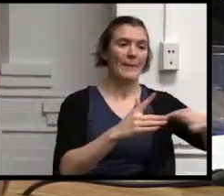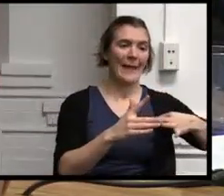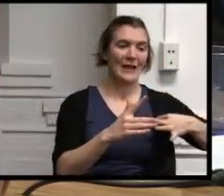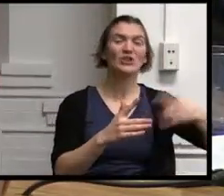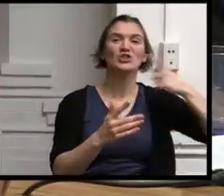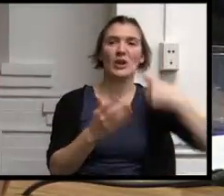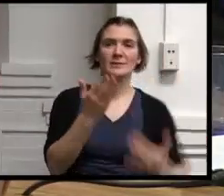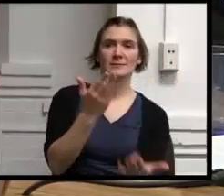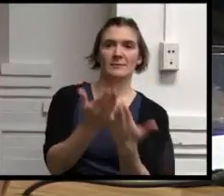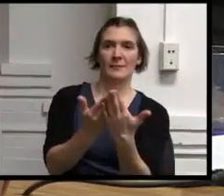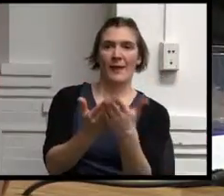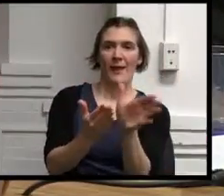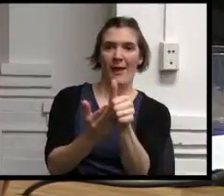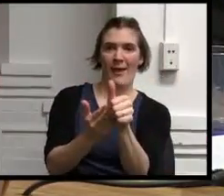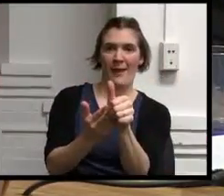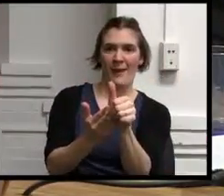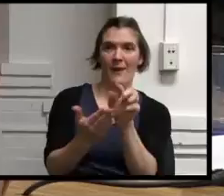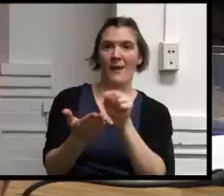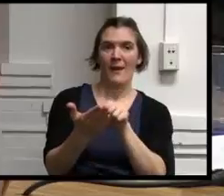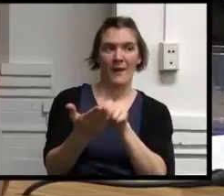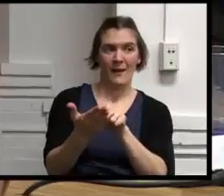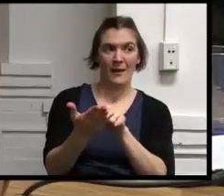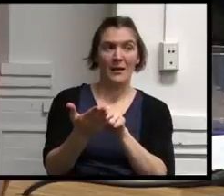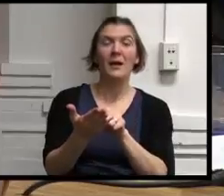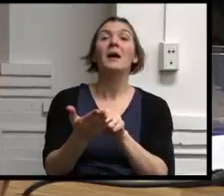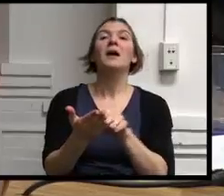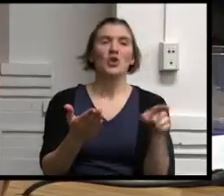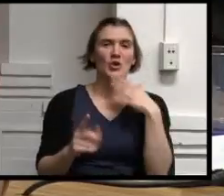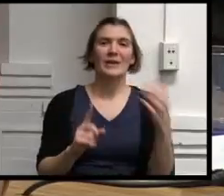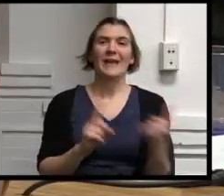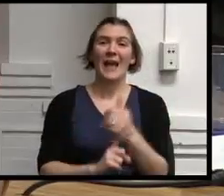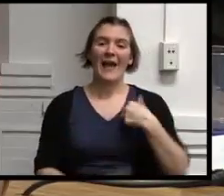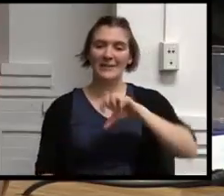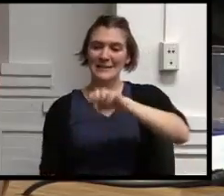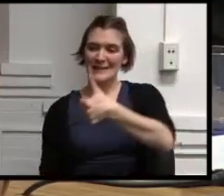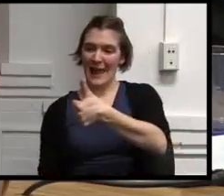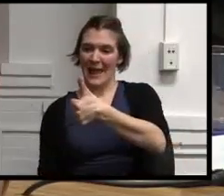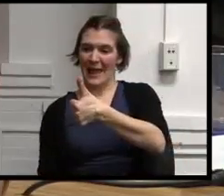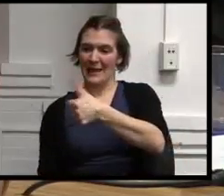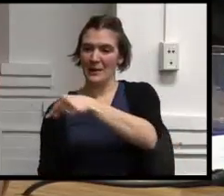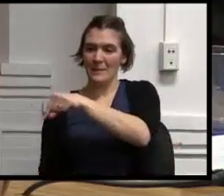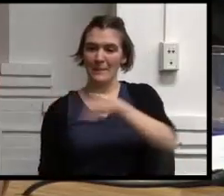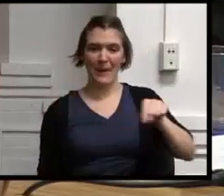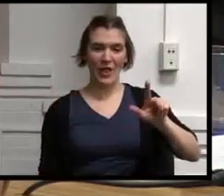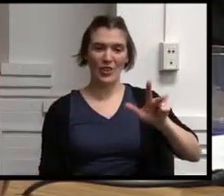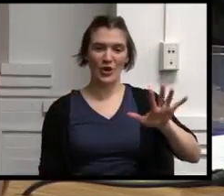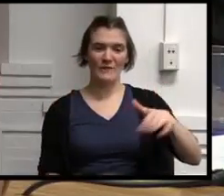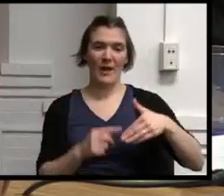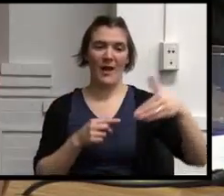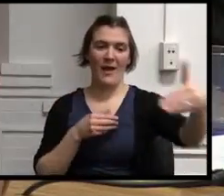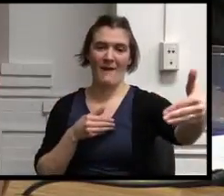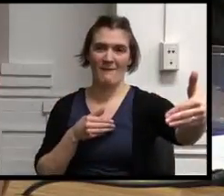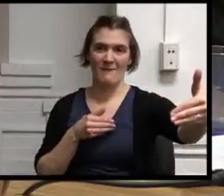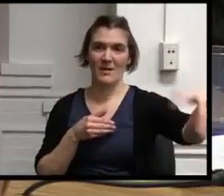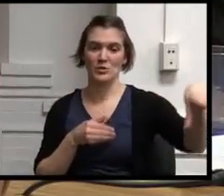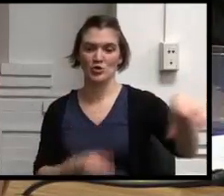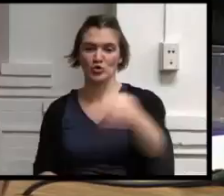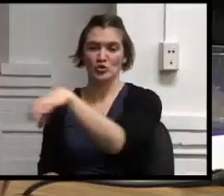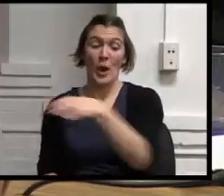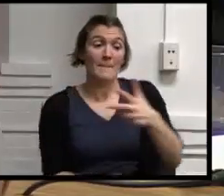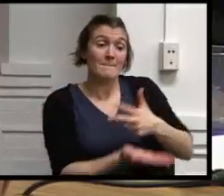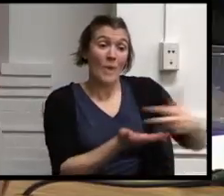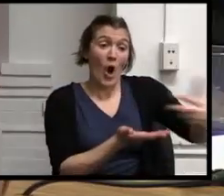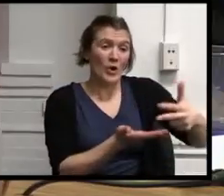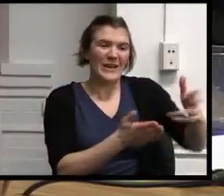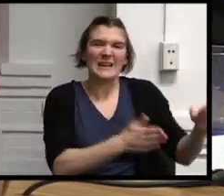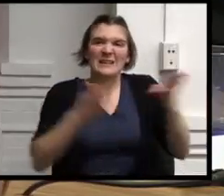catch. They have identified the 10-foot by 35-foot sidewalk area between the restaurant and the parking lot along